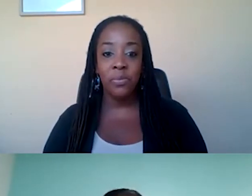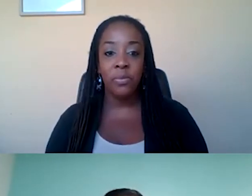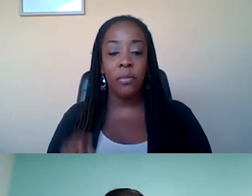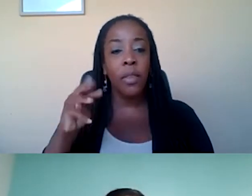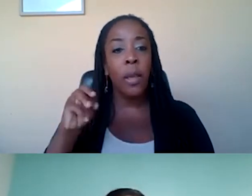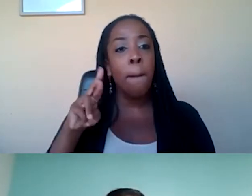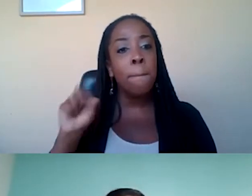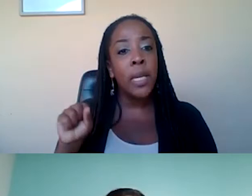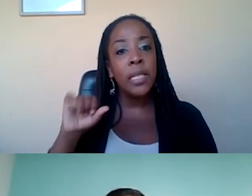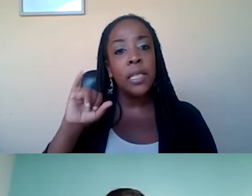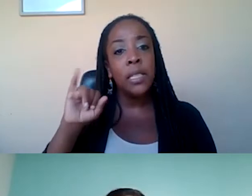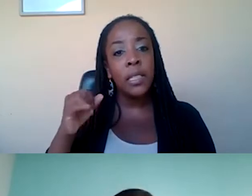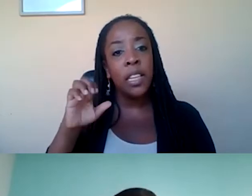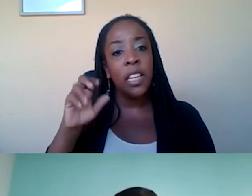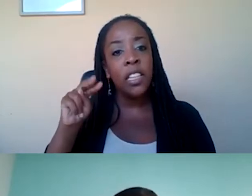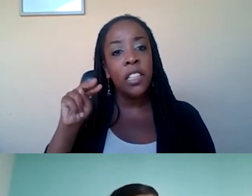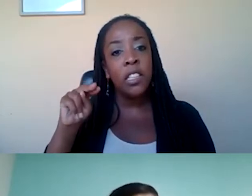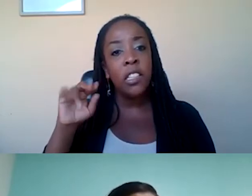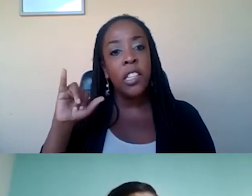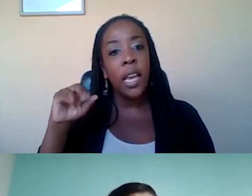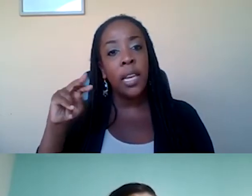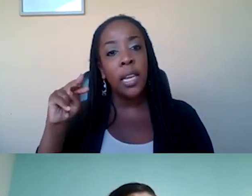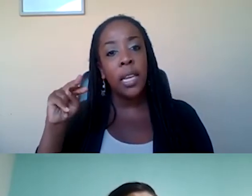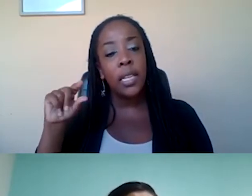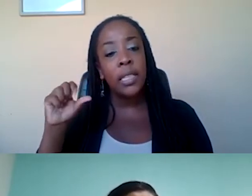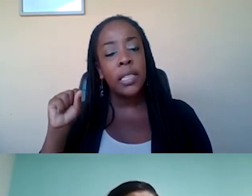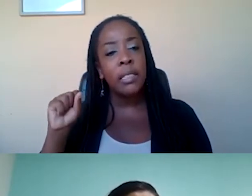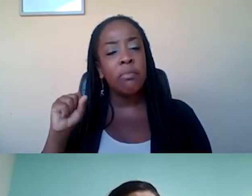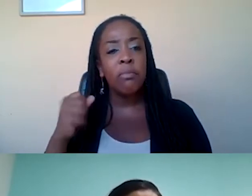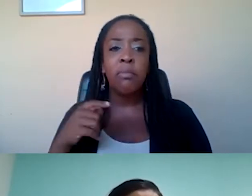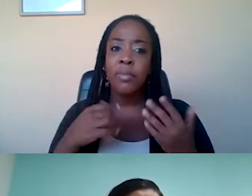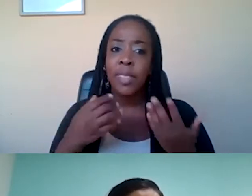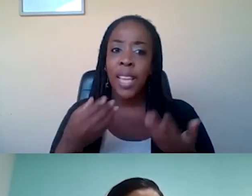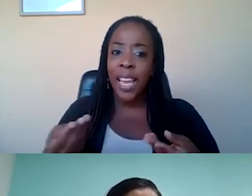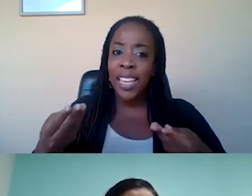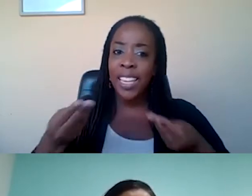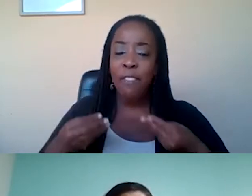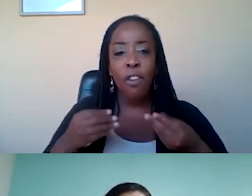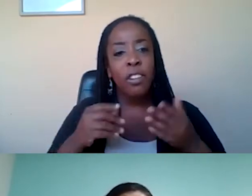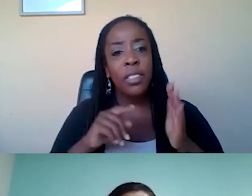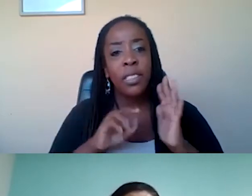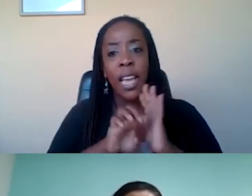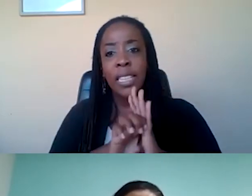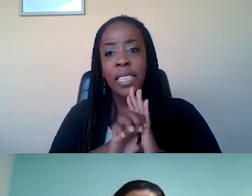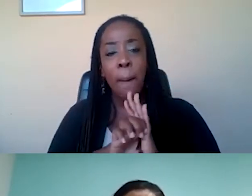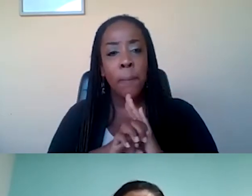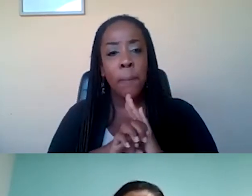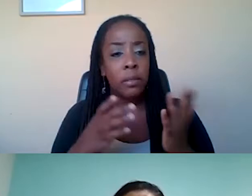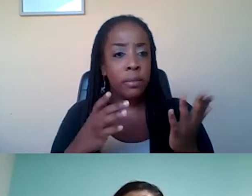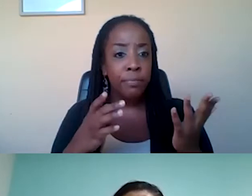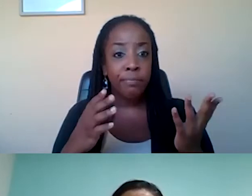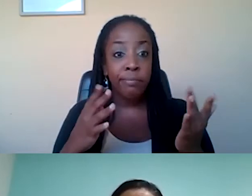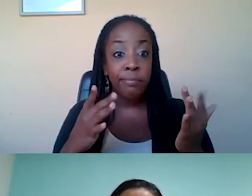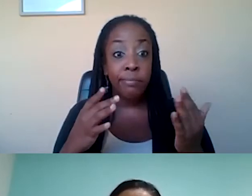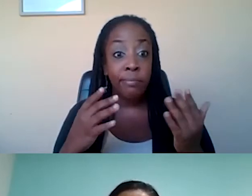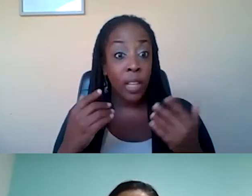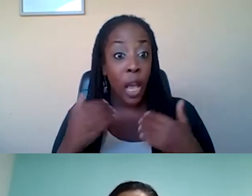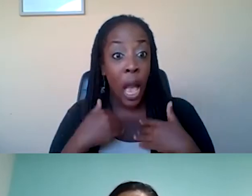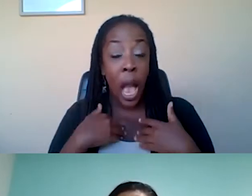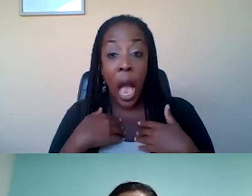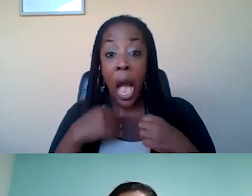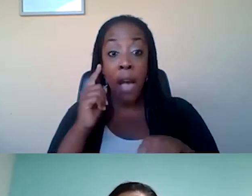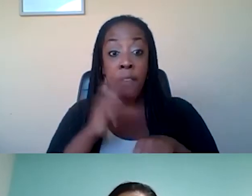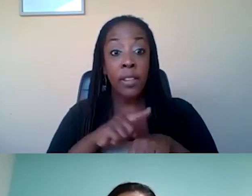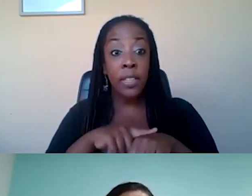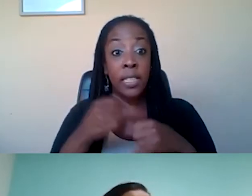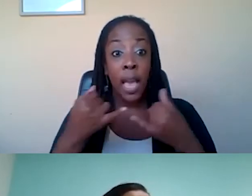some examples of what businesses need to do from the Act. Is there a timeline for these changes to be made by